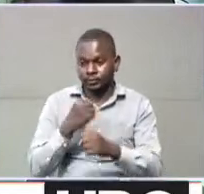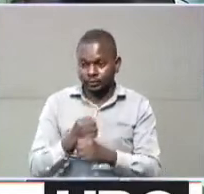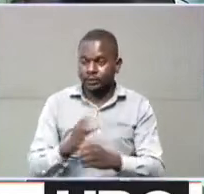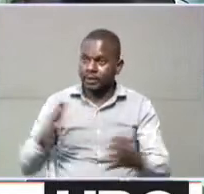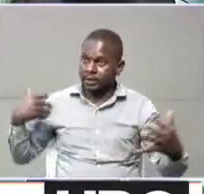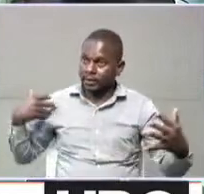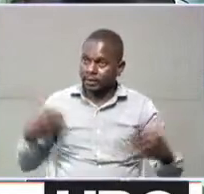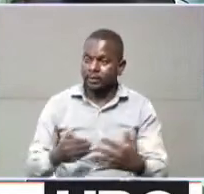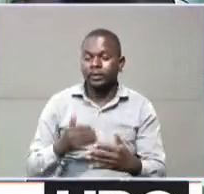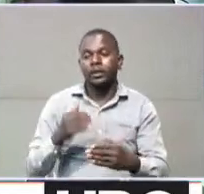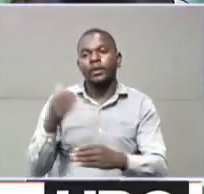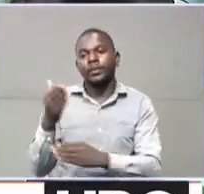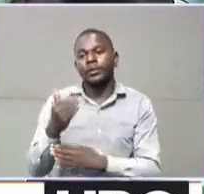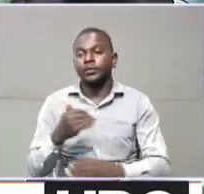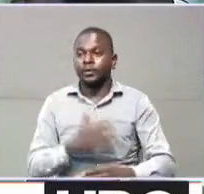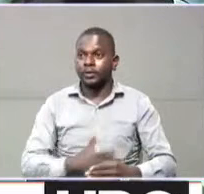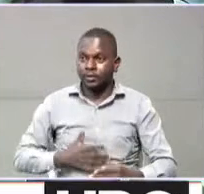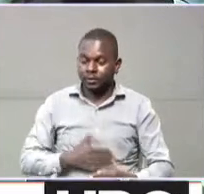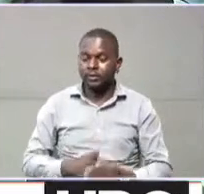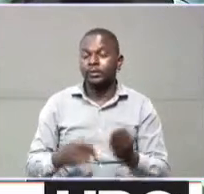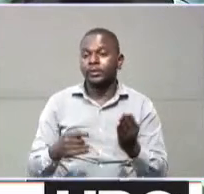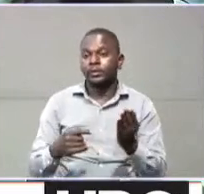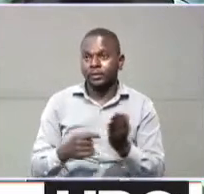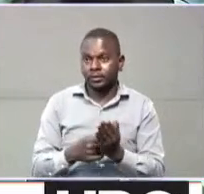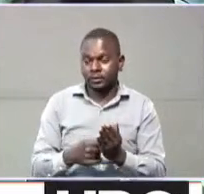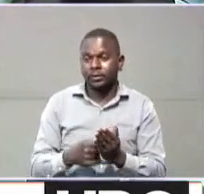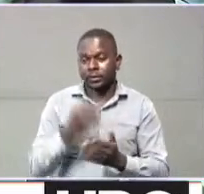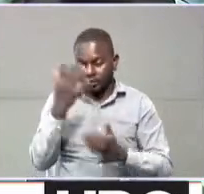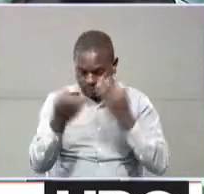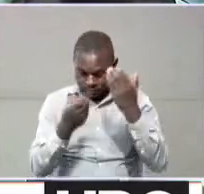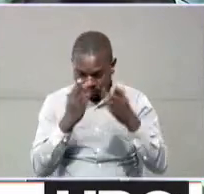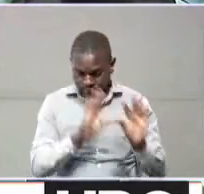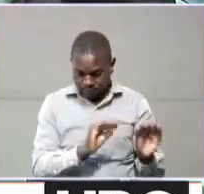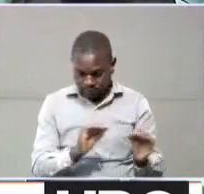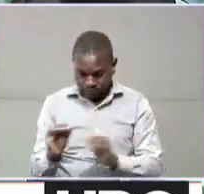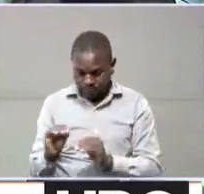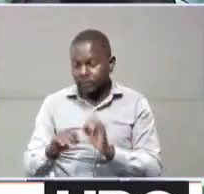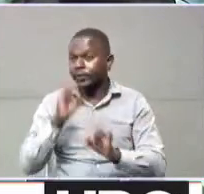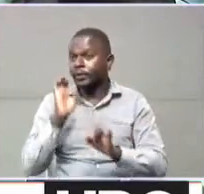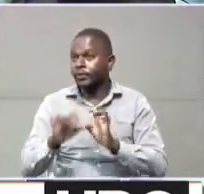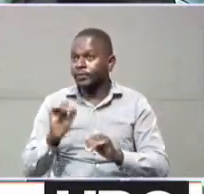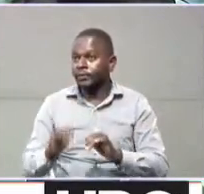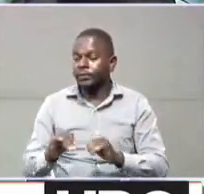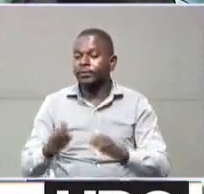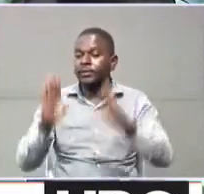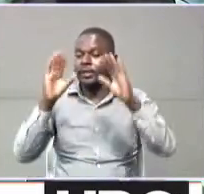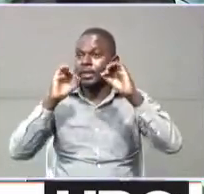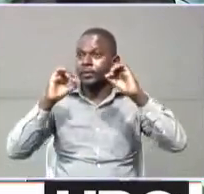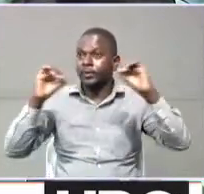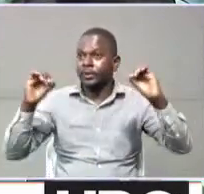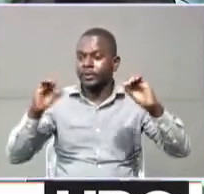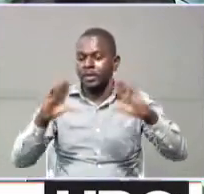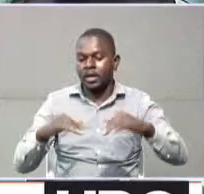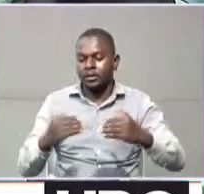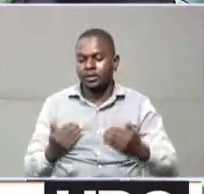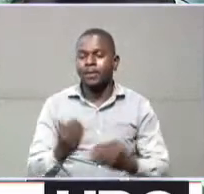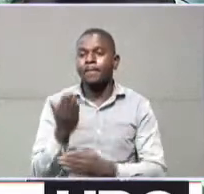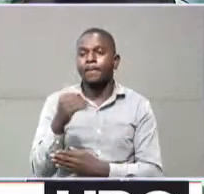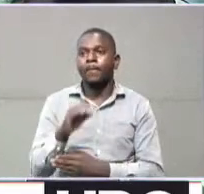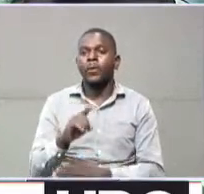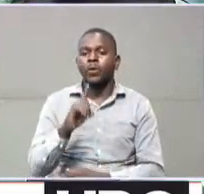ministry of science technology and innovation was transferred to the office of the president however more than